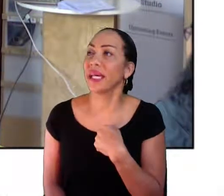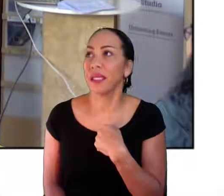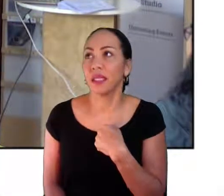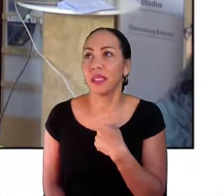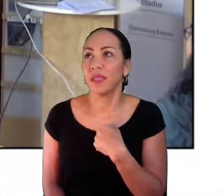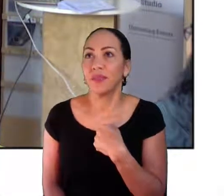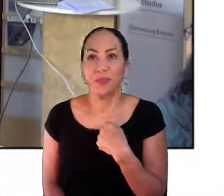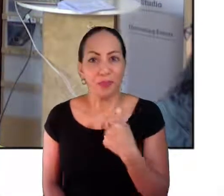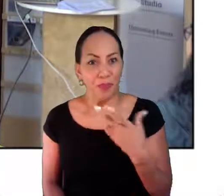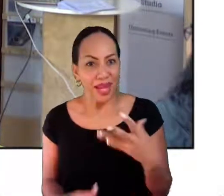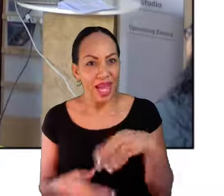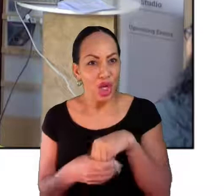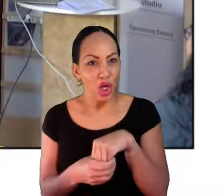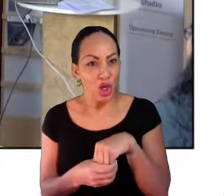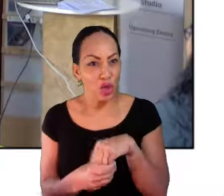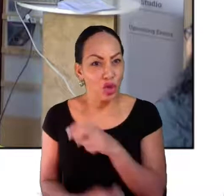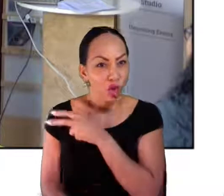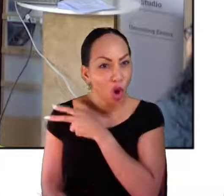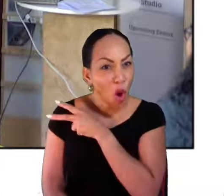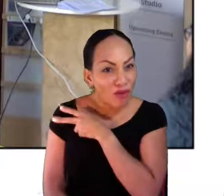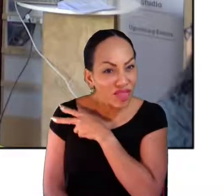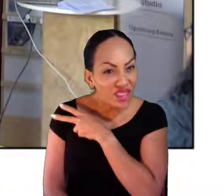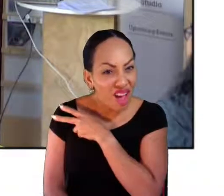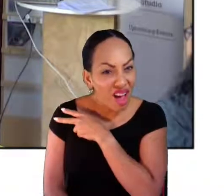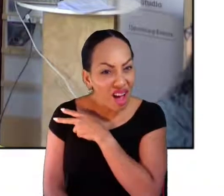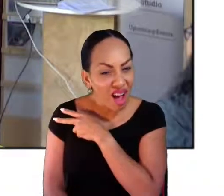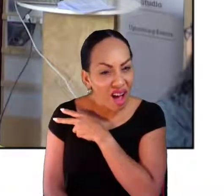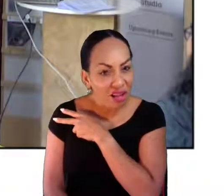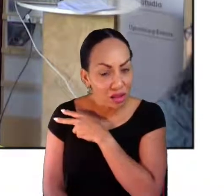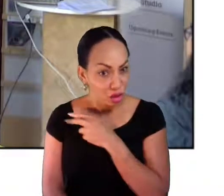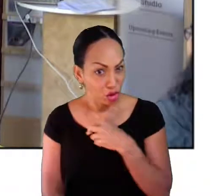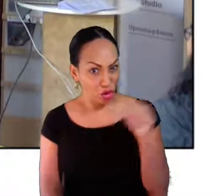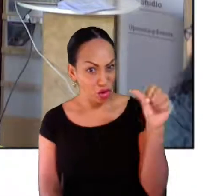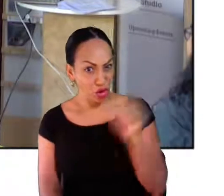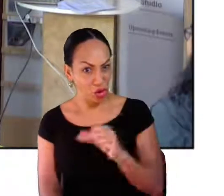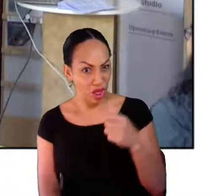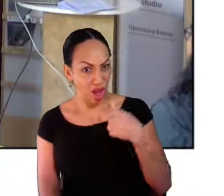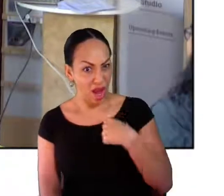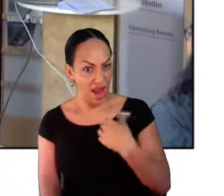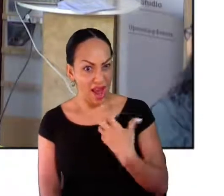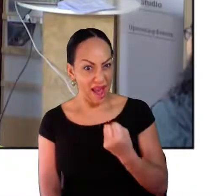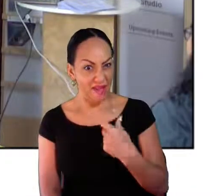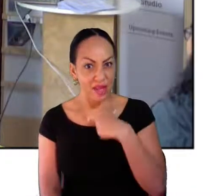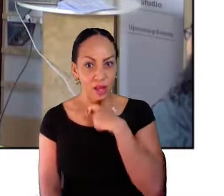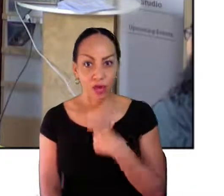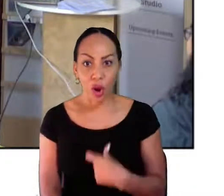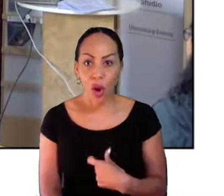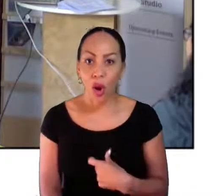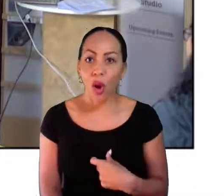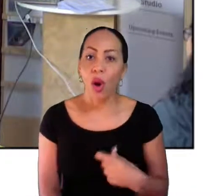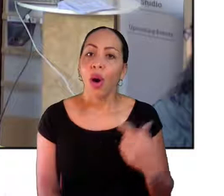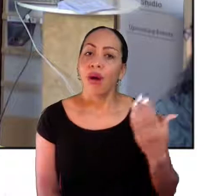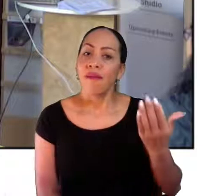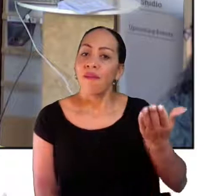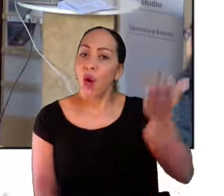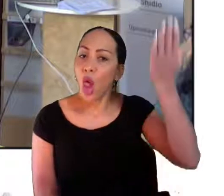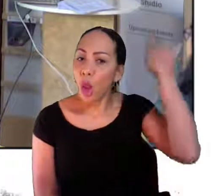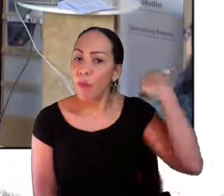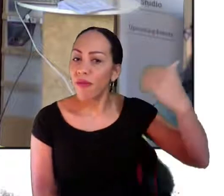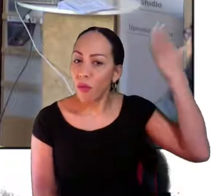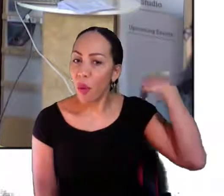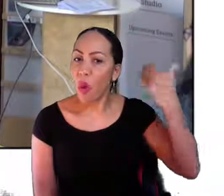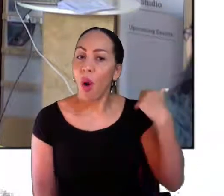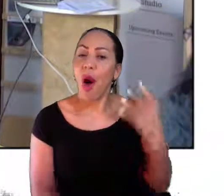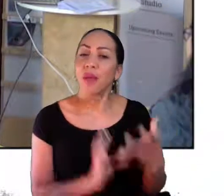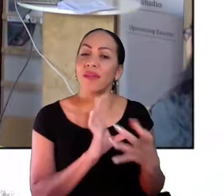It was never a role that I'd had in that kind of focused way before now. Before this, I worked in youth engagement for a long time, building